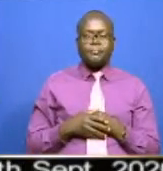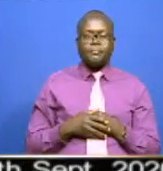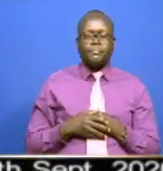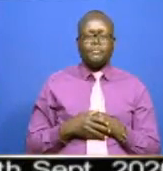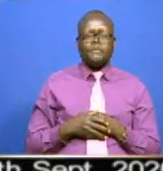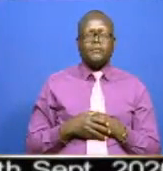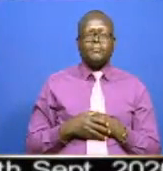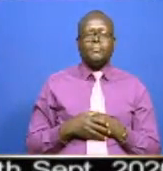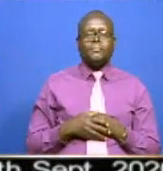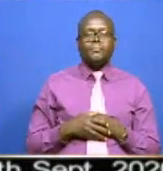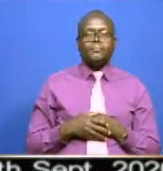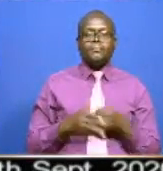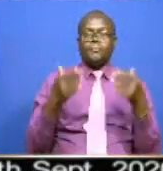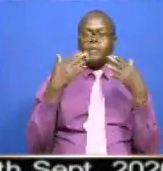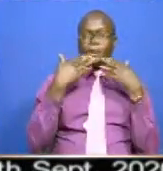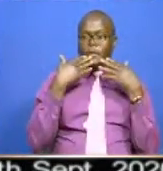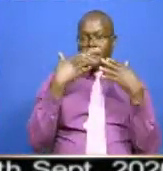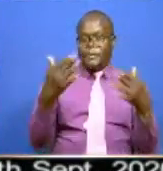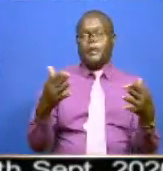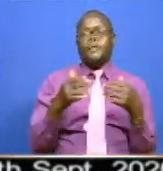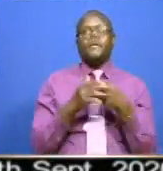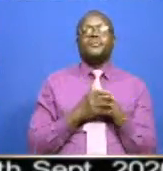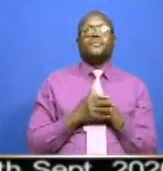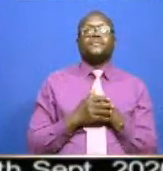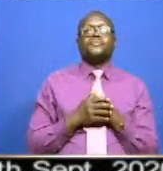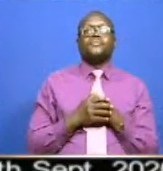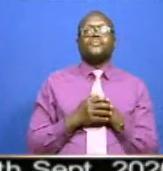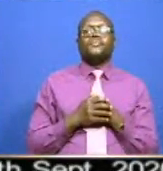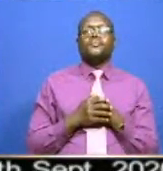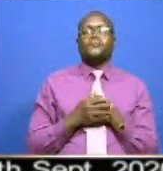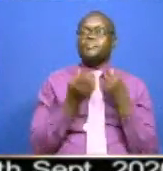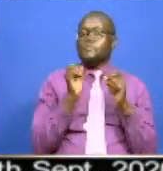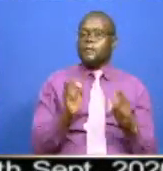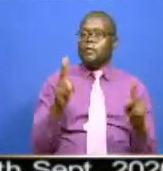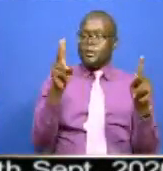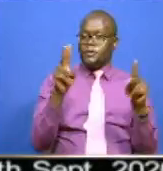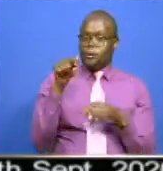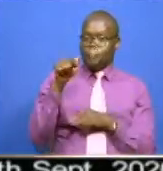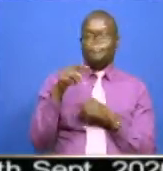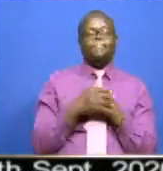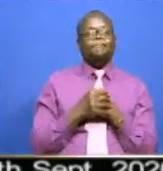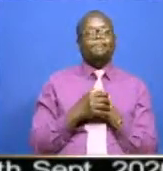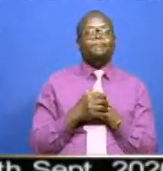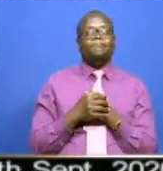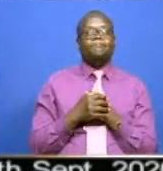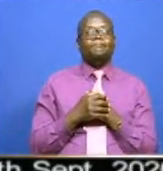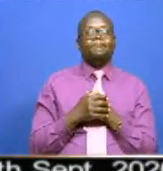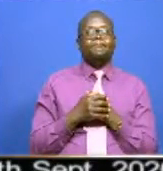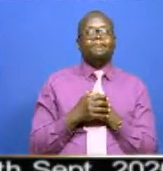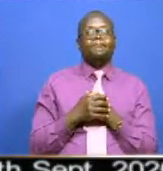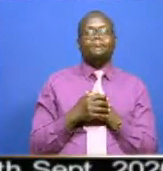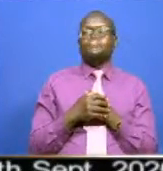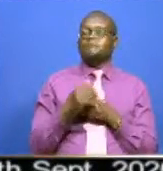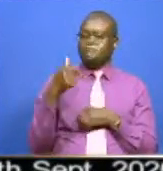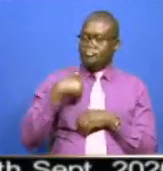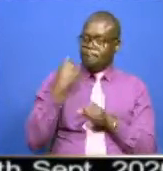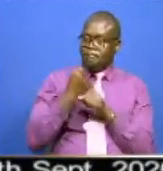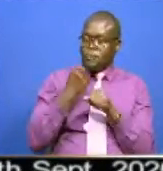Thank you, Mr. Speaker, for this opportunity. And from the beginning, let